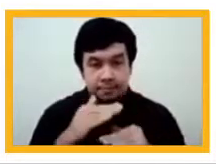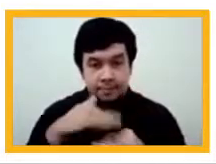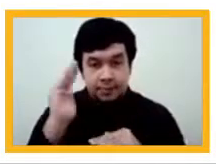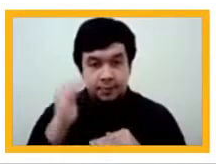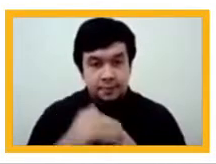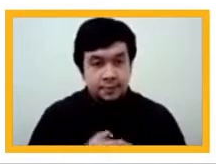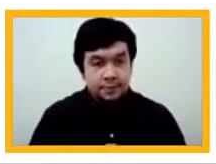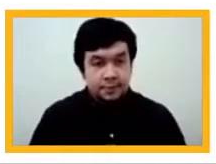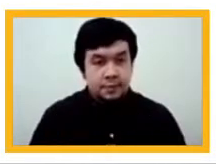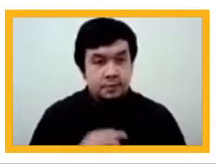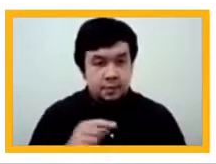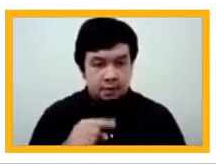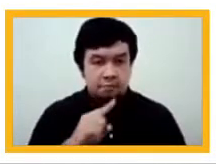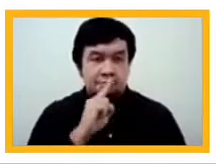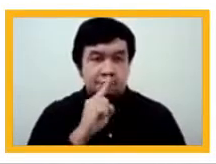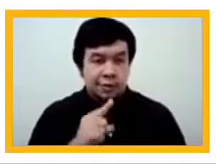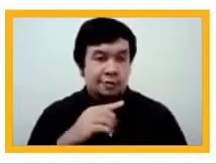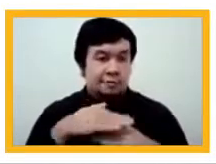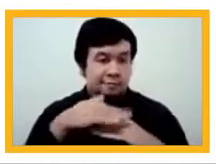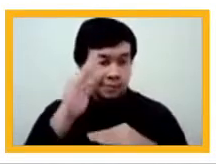this program, we have many